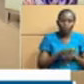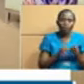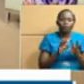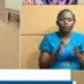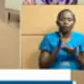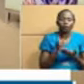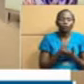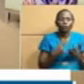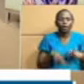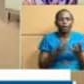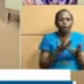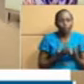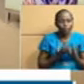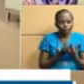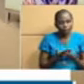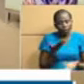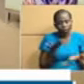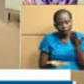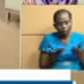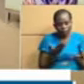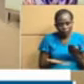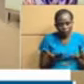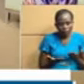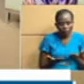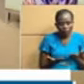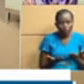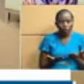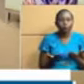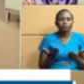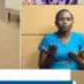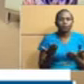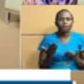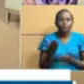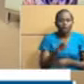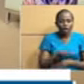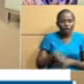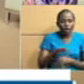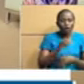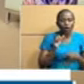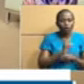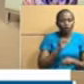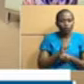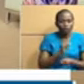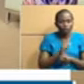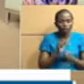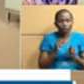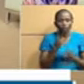We were expecting that probably the area of work would put to light the